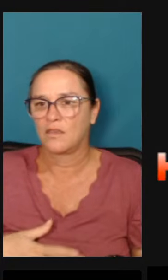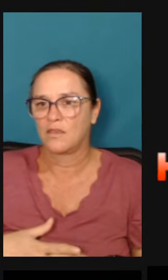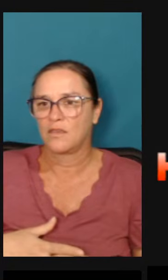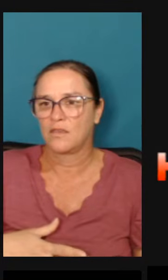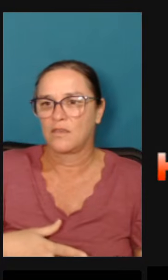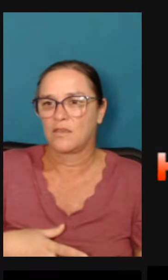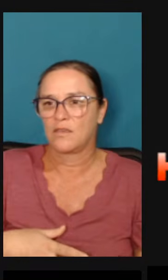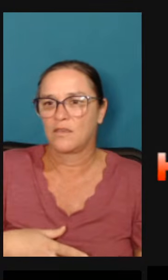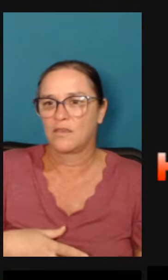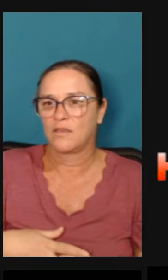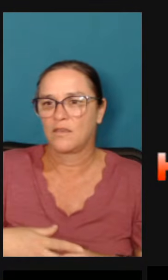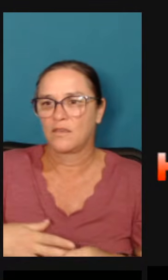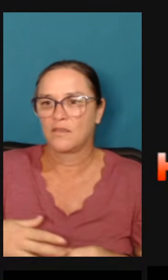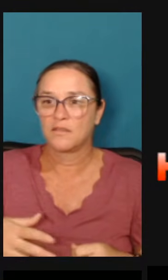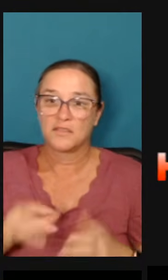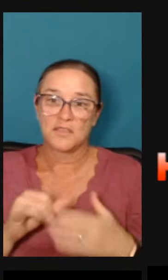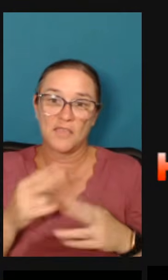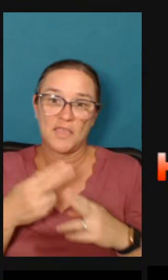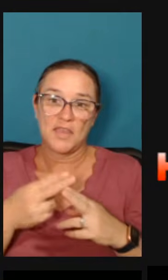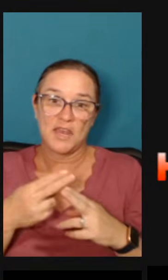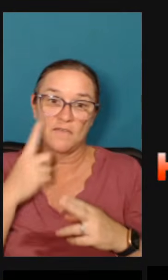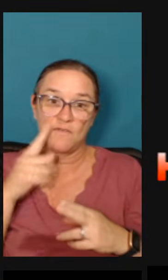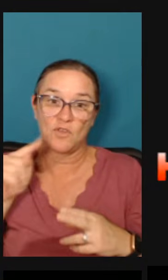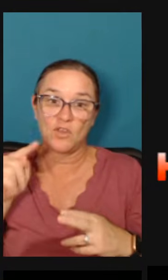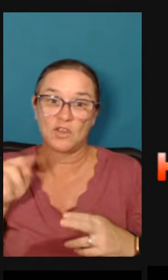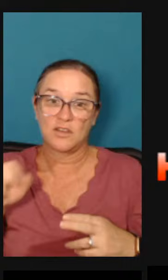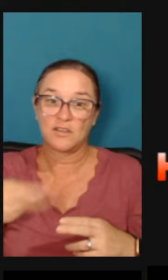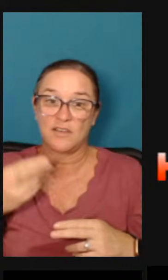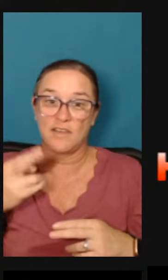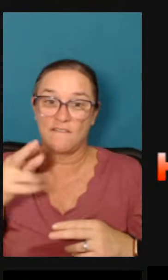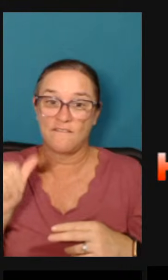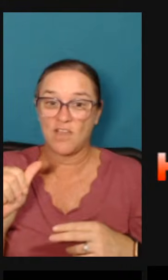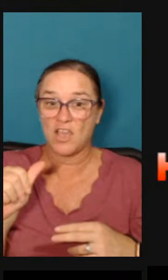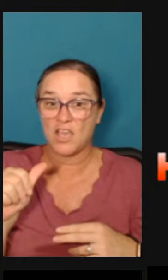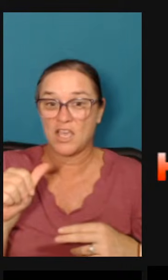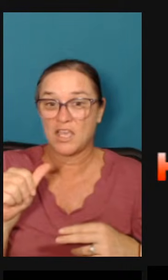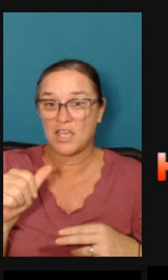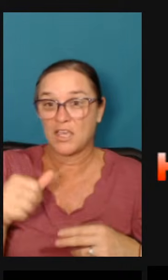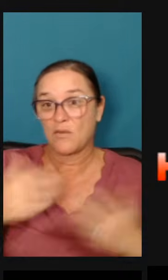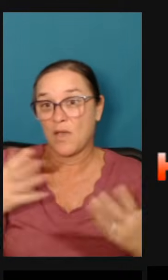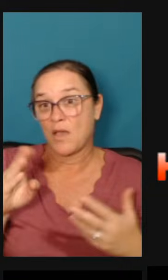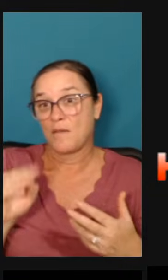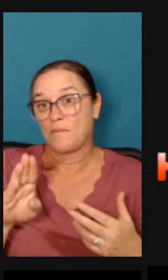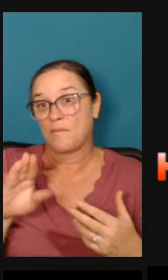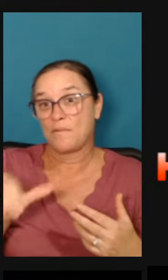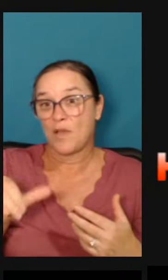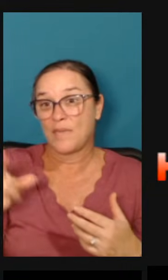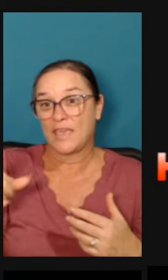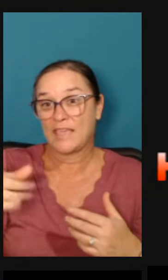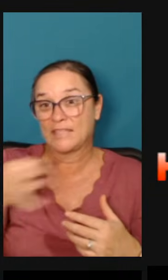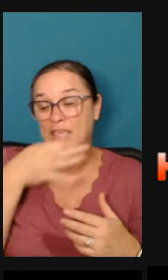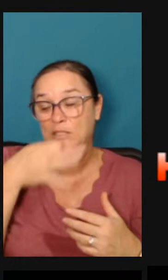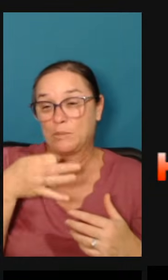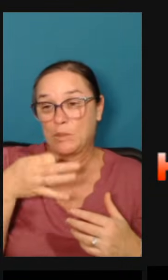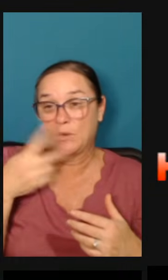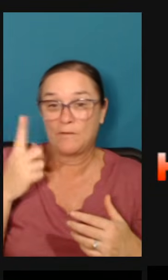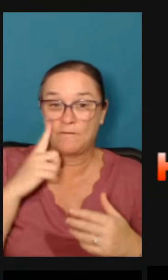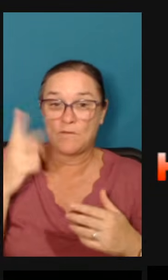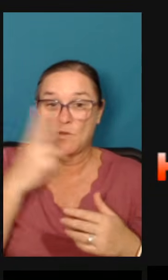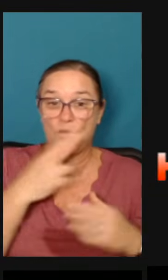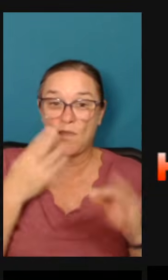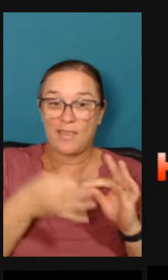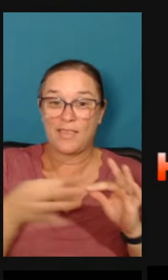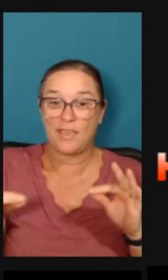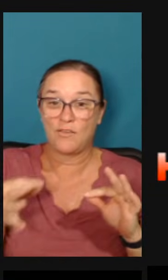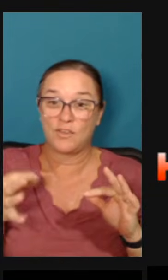name for Tephra. It's the best I can read it. Yeah. Bobby is the expert on Hawaiian language terminology for all these